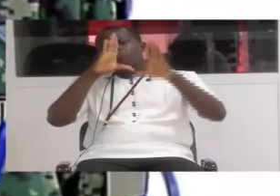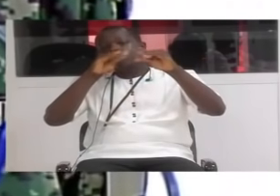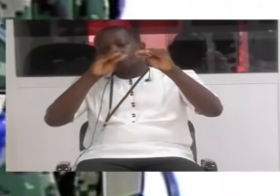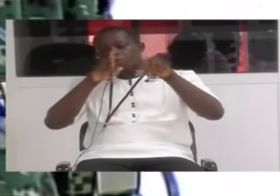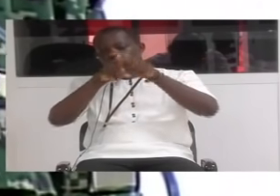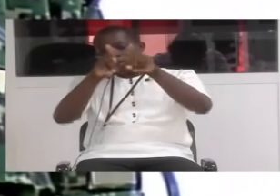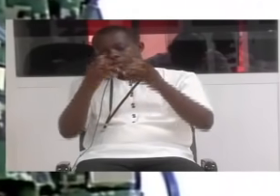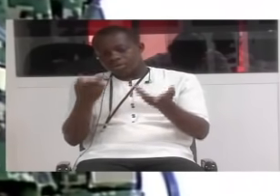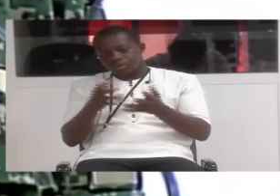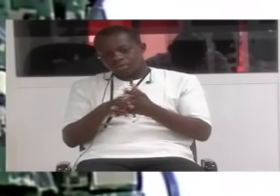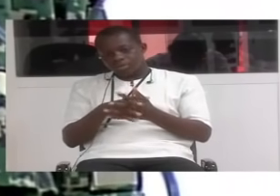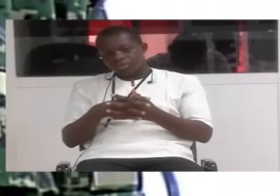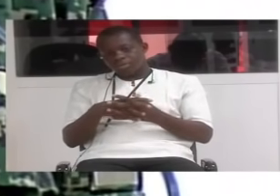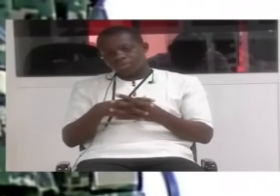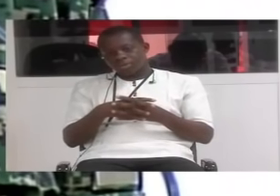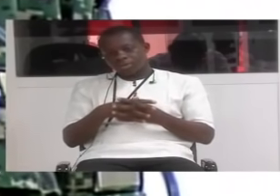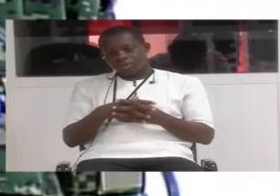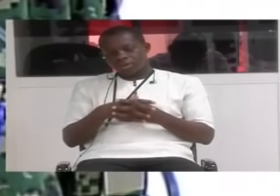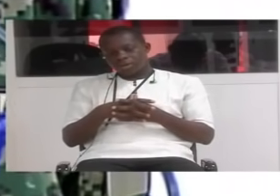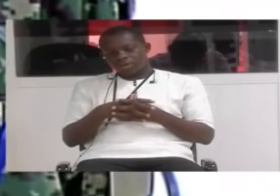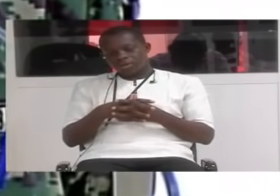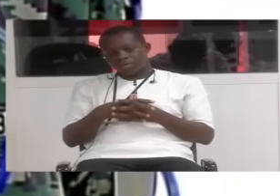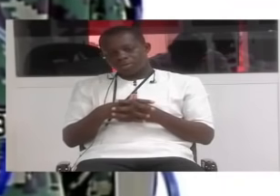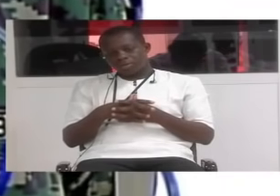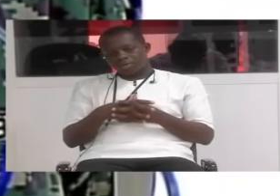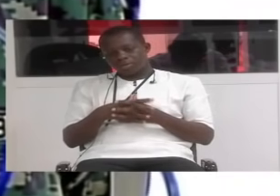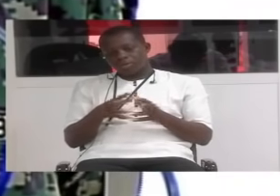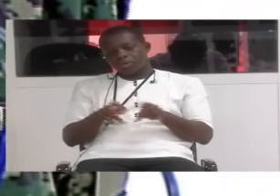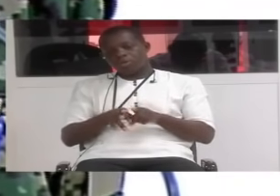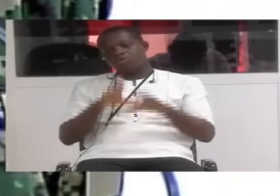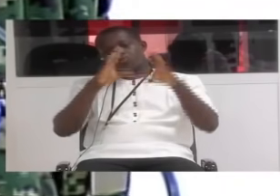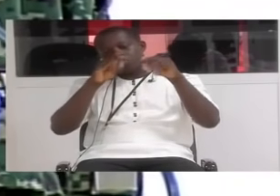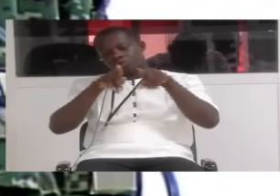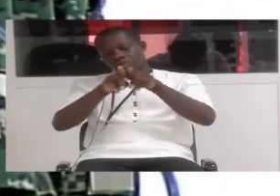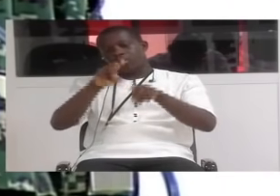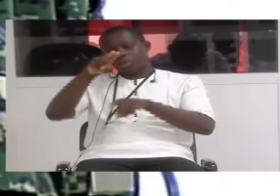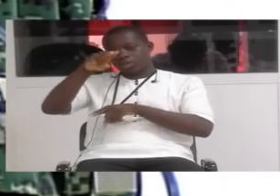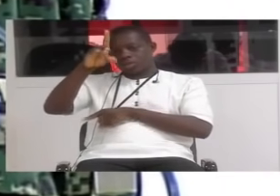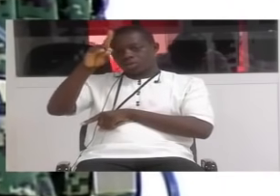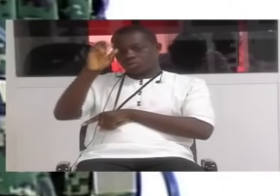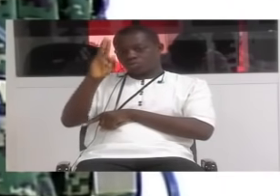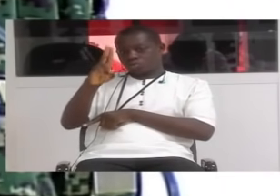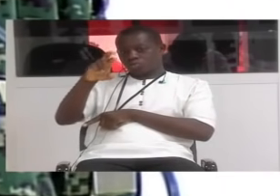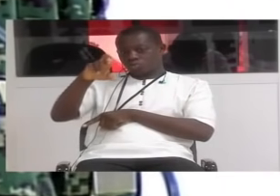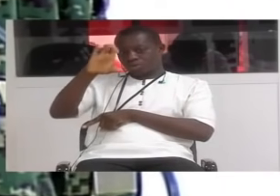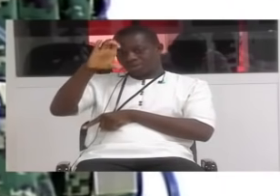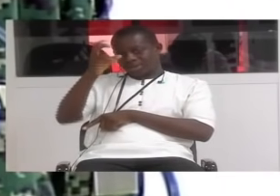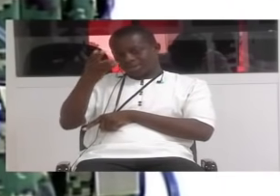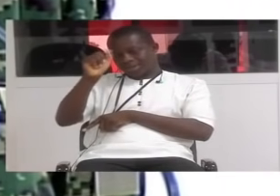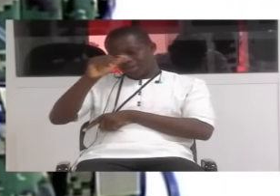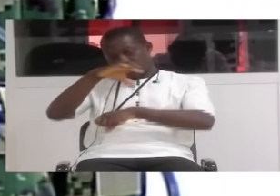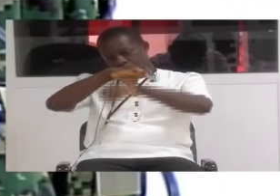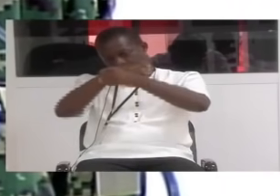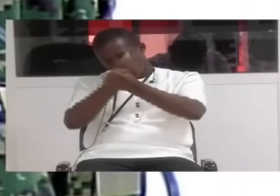Ako briwol nata ininjumale diamuta. Detainee membeje Ndur Cham. The detainee that was there, Ndur Cham.